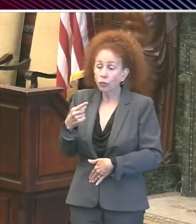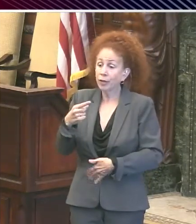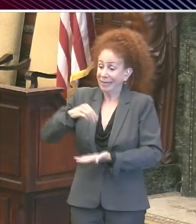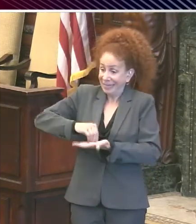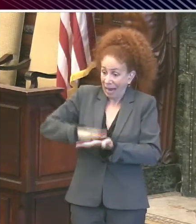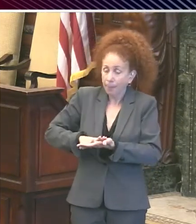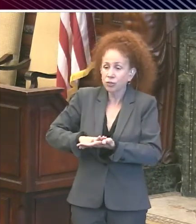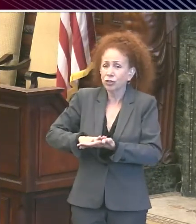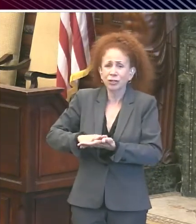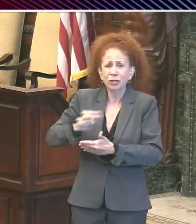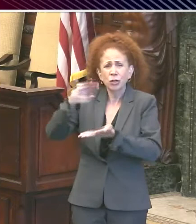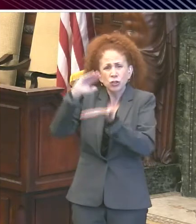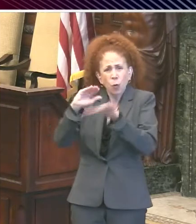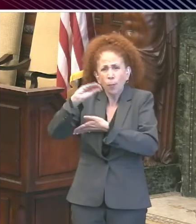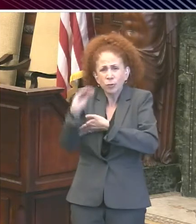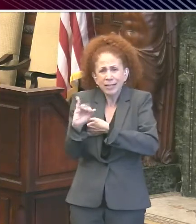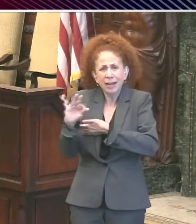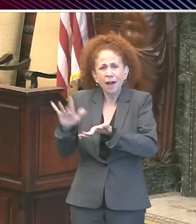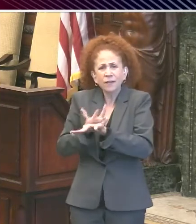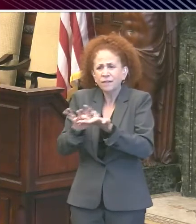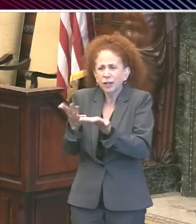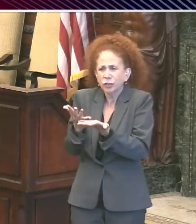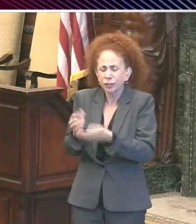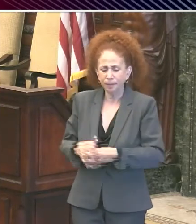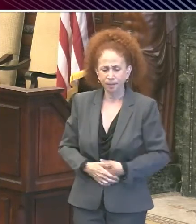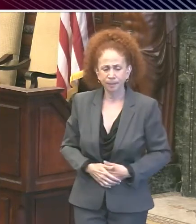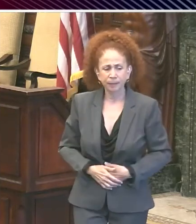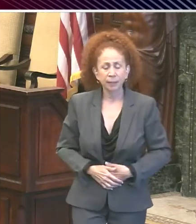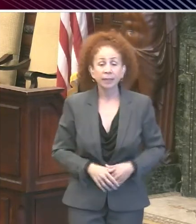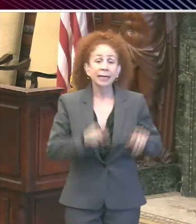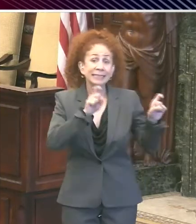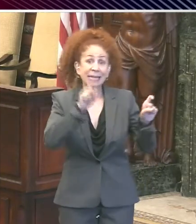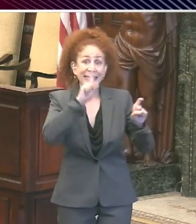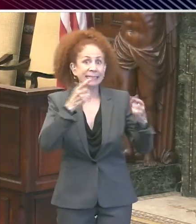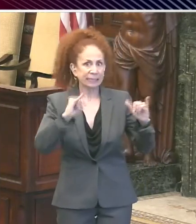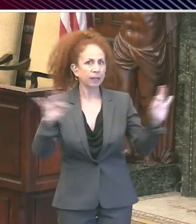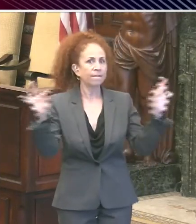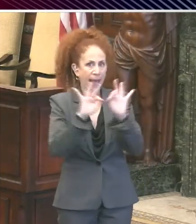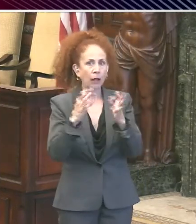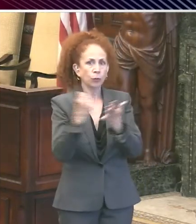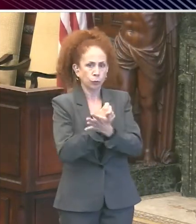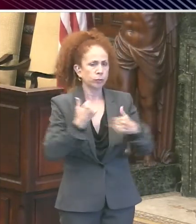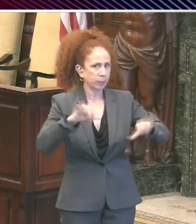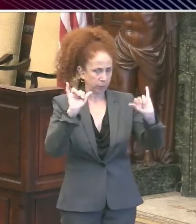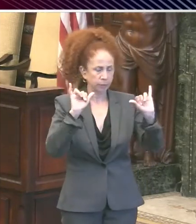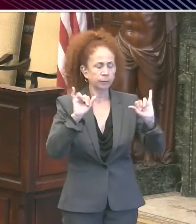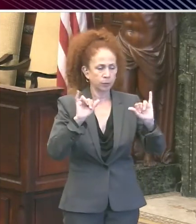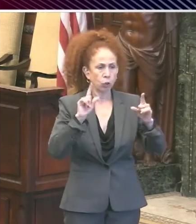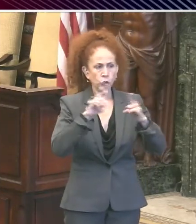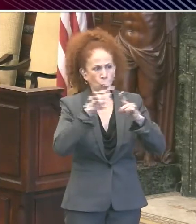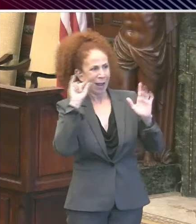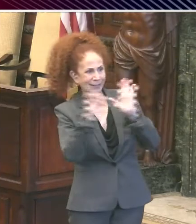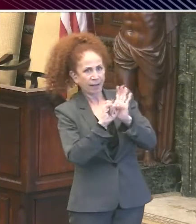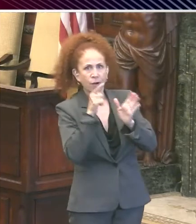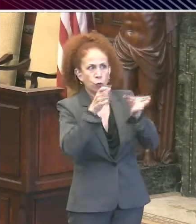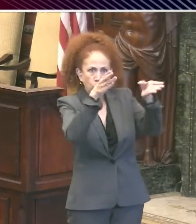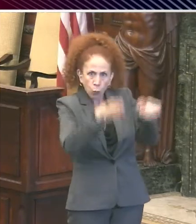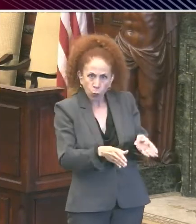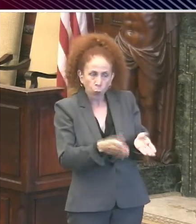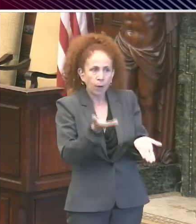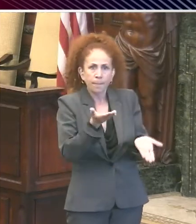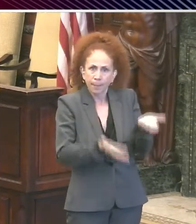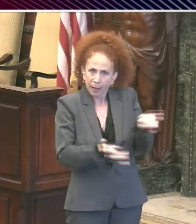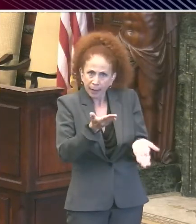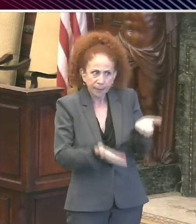a fraction of infections? Well, the testing is still valuable. It's valuable in identifying people who may